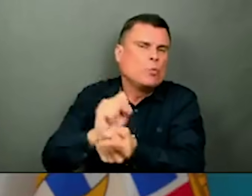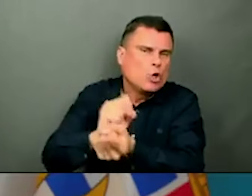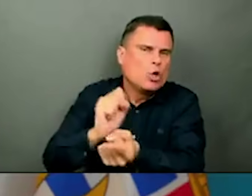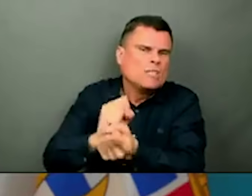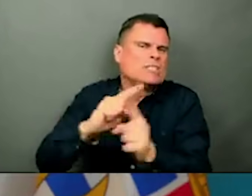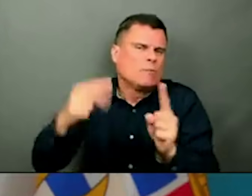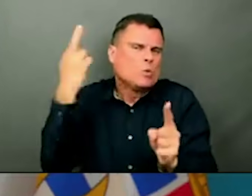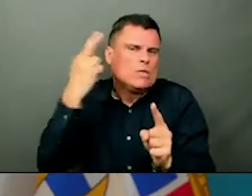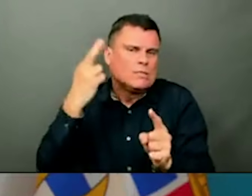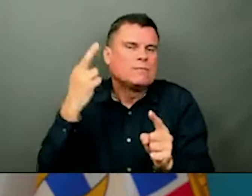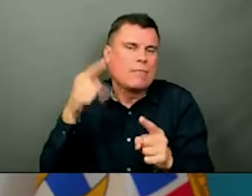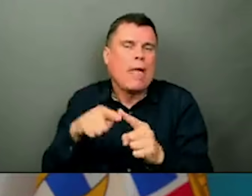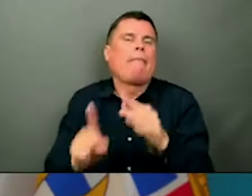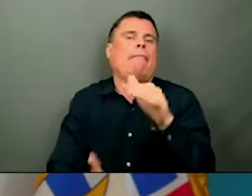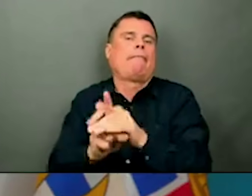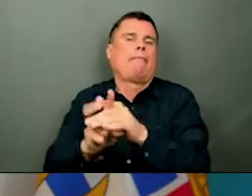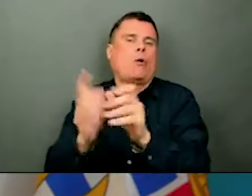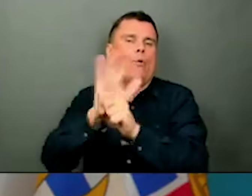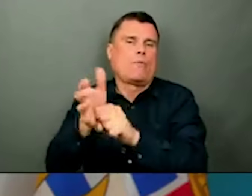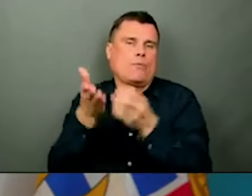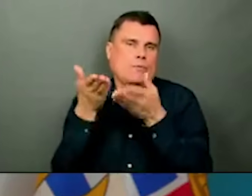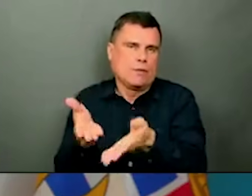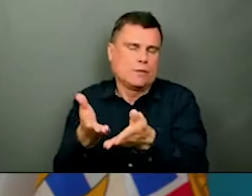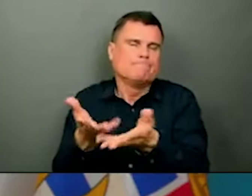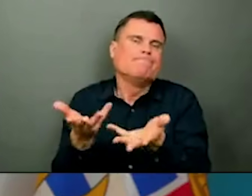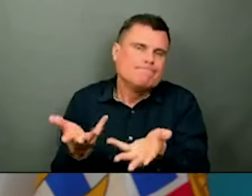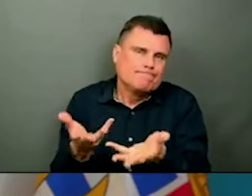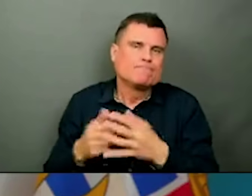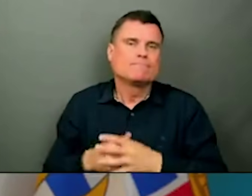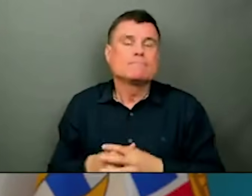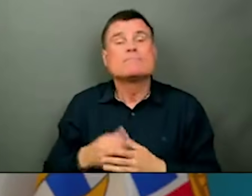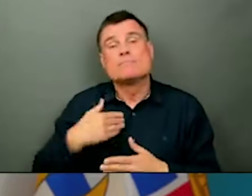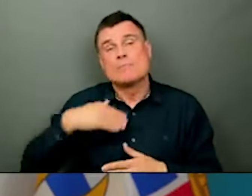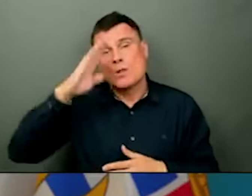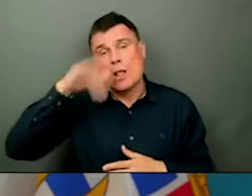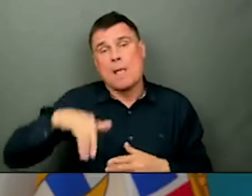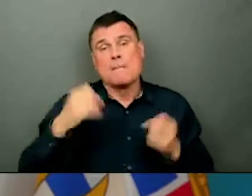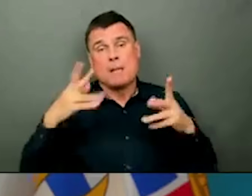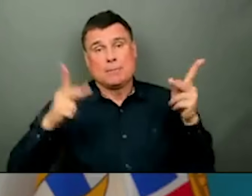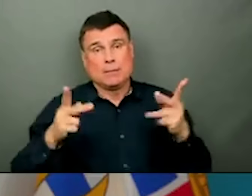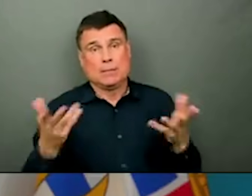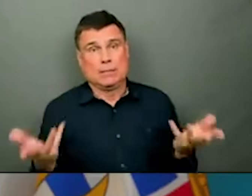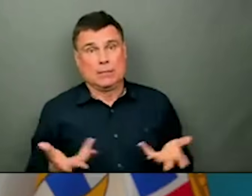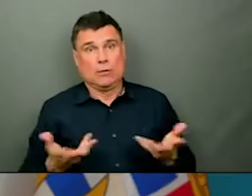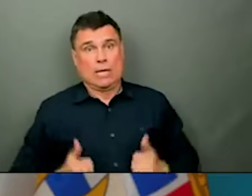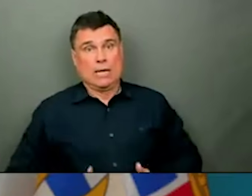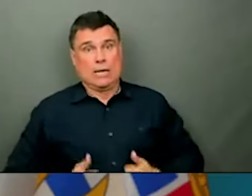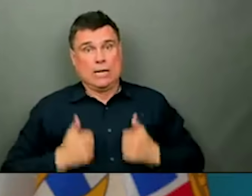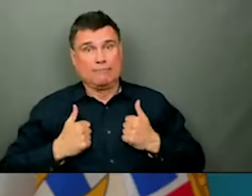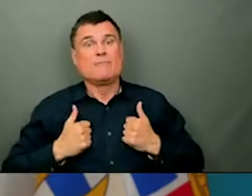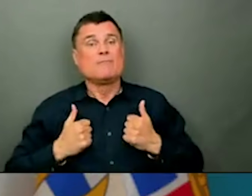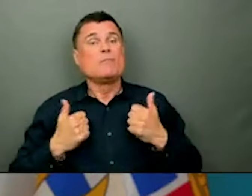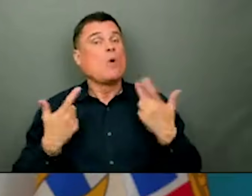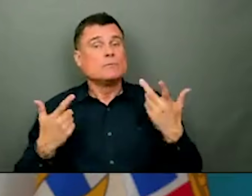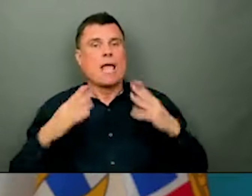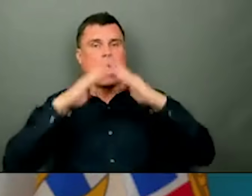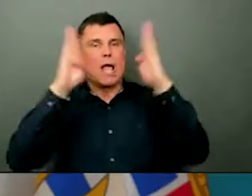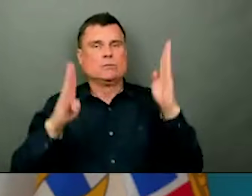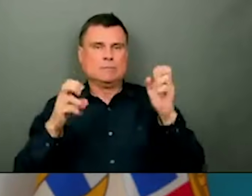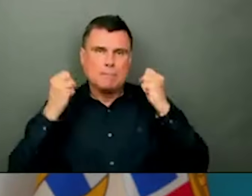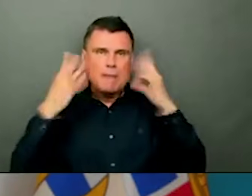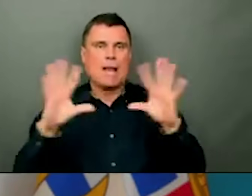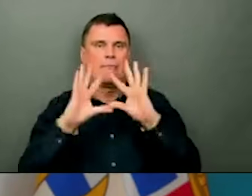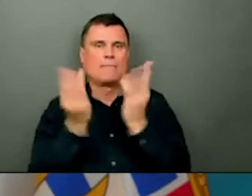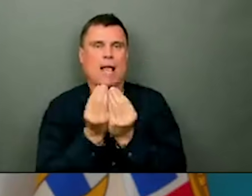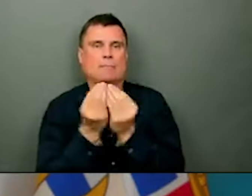that lead to transmission. We know that many people in this community live in multi-generational homes with large numbers of people in their families,